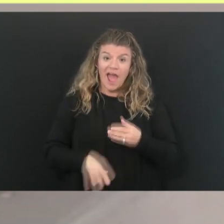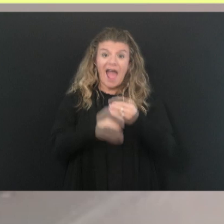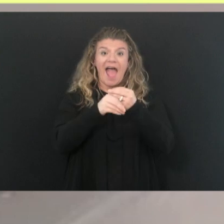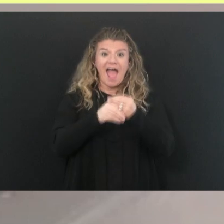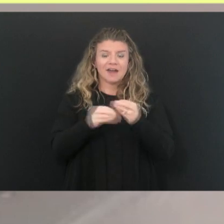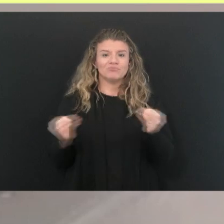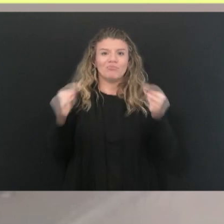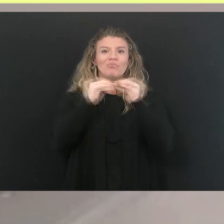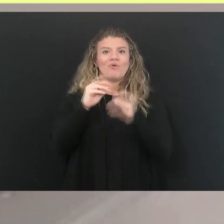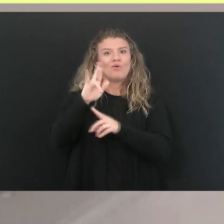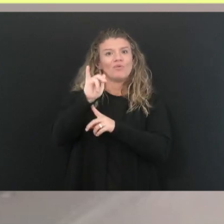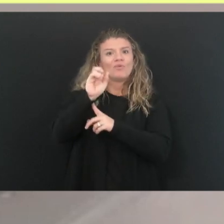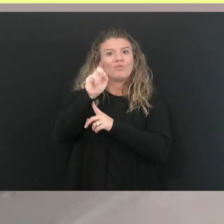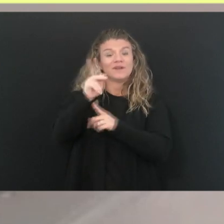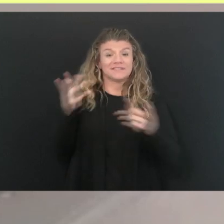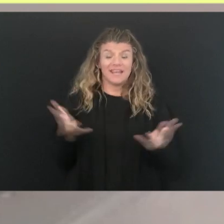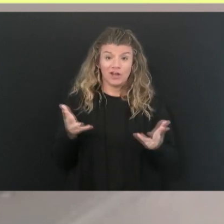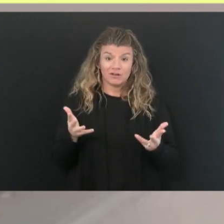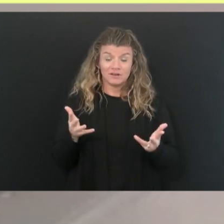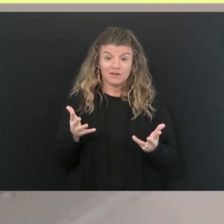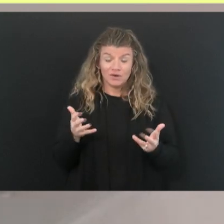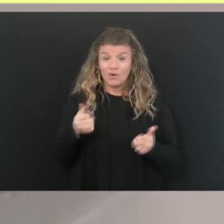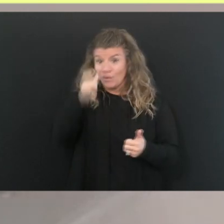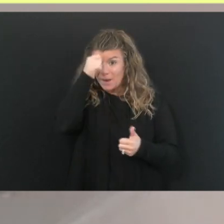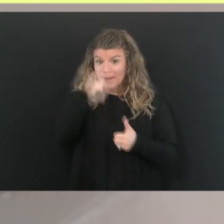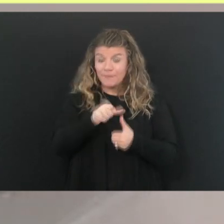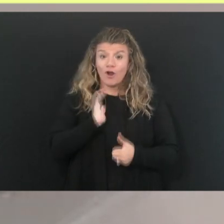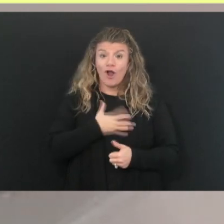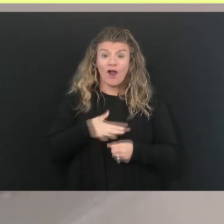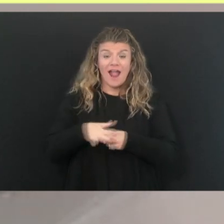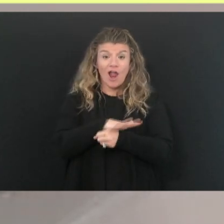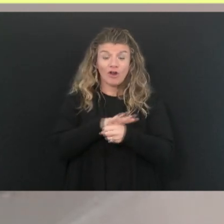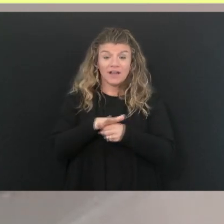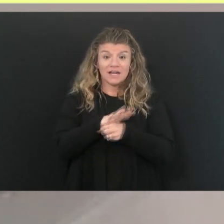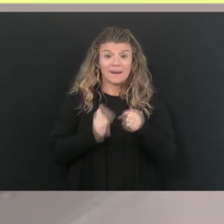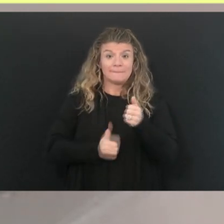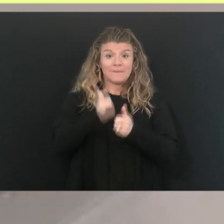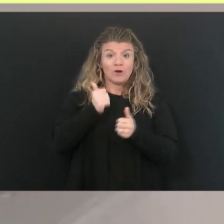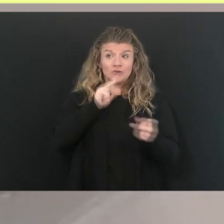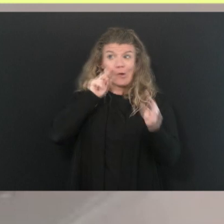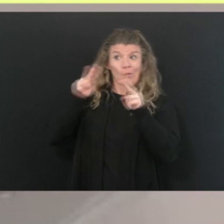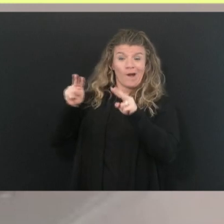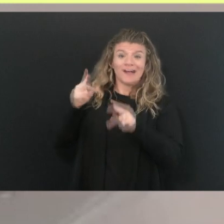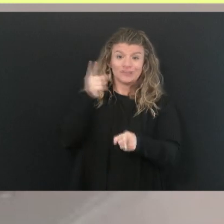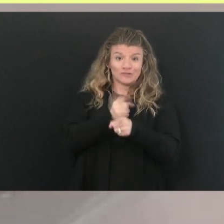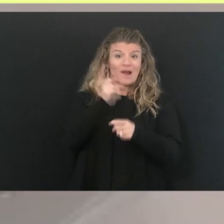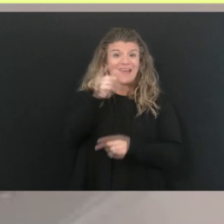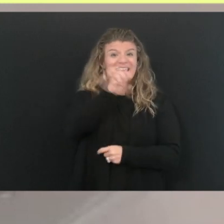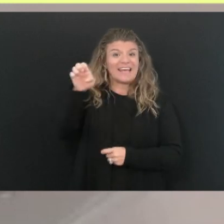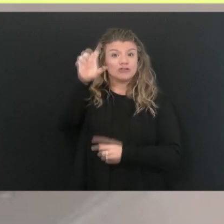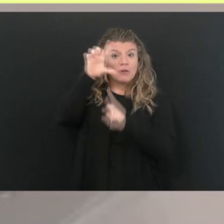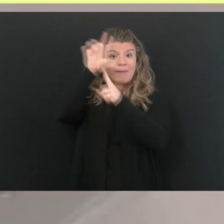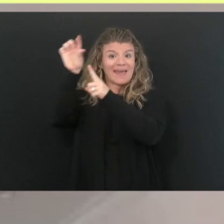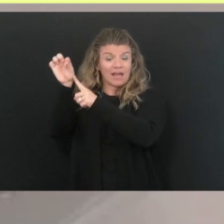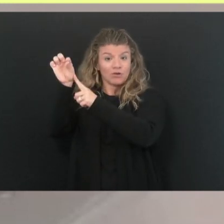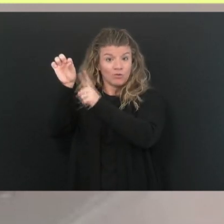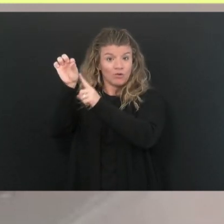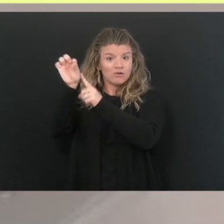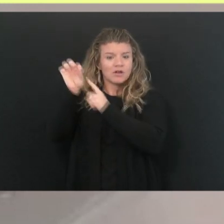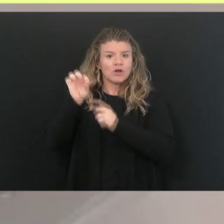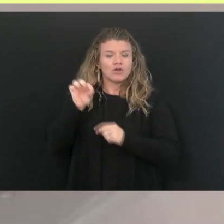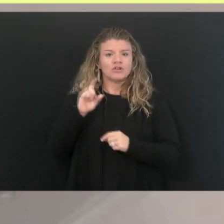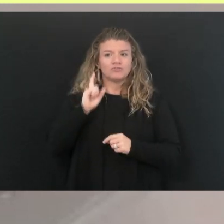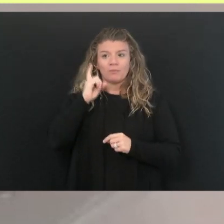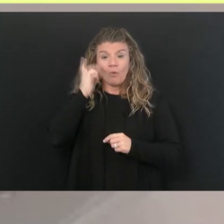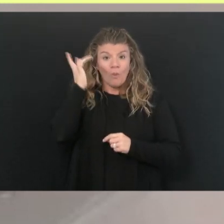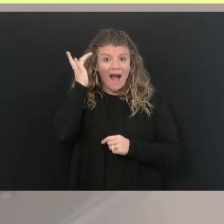state. The most vulnerable area is certainly in the eastern panhandle part of the state, just given the